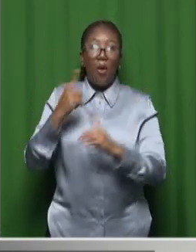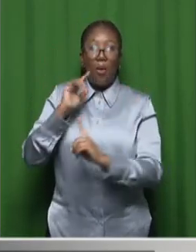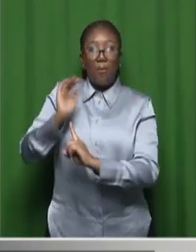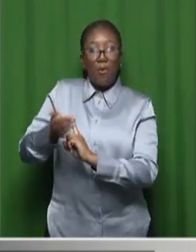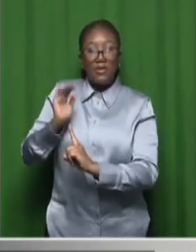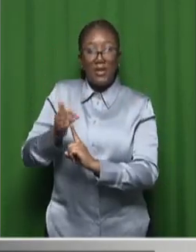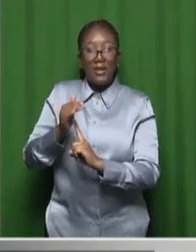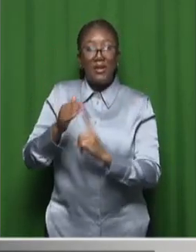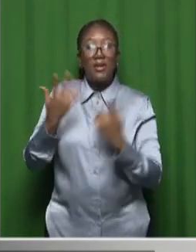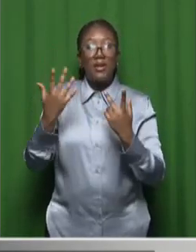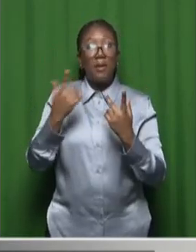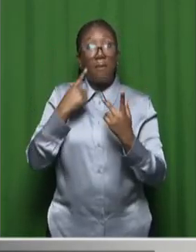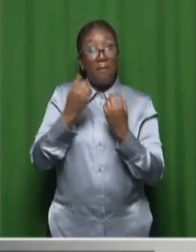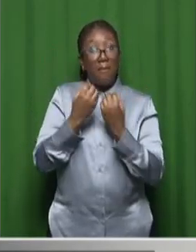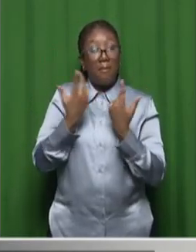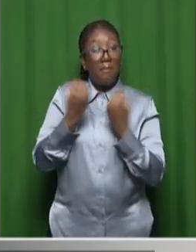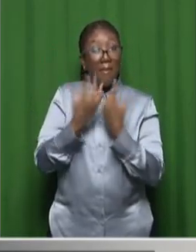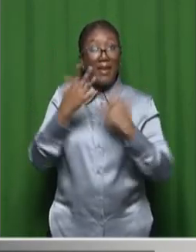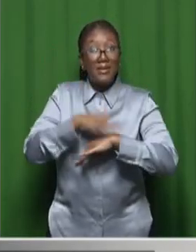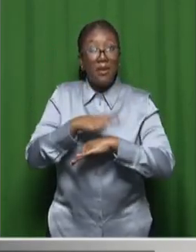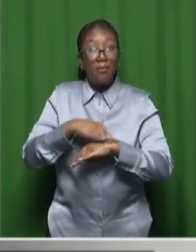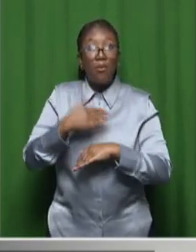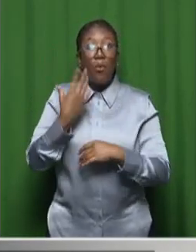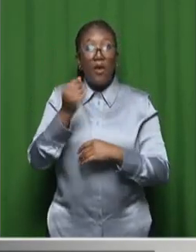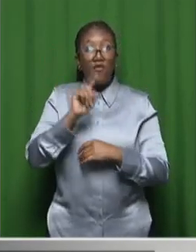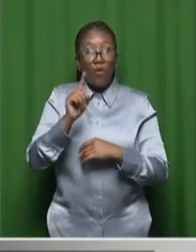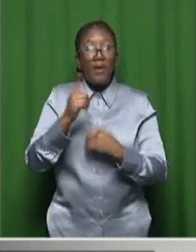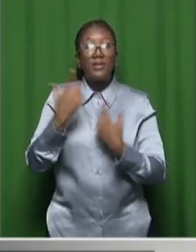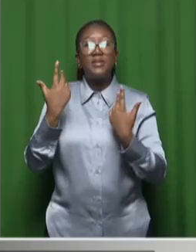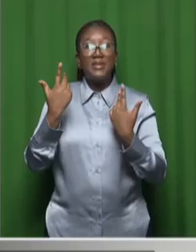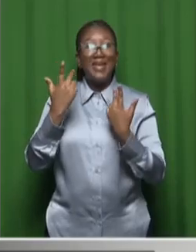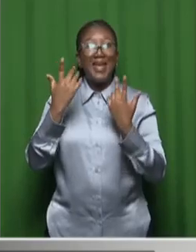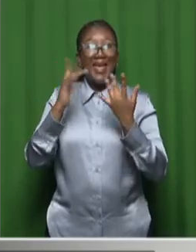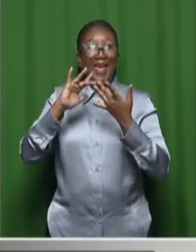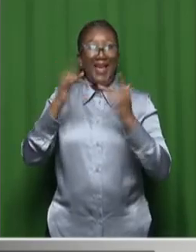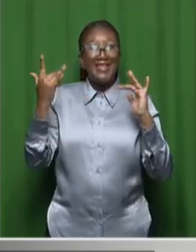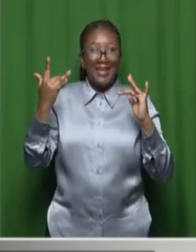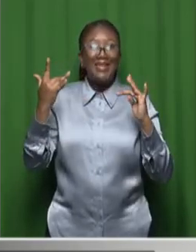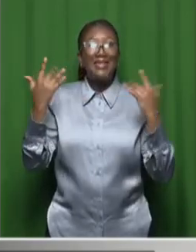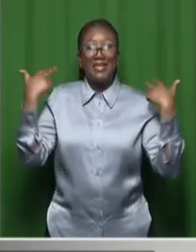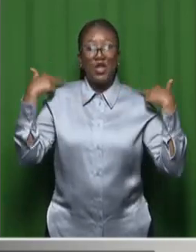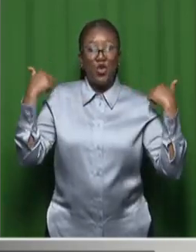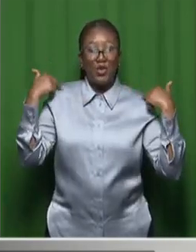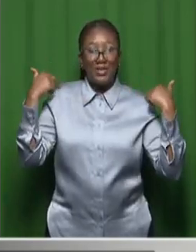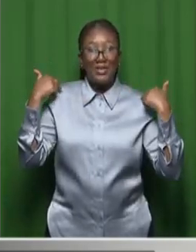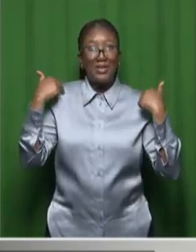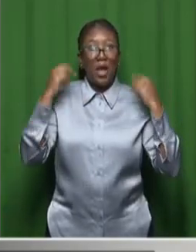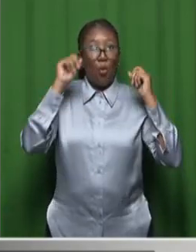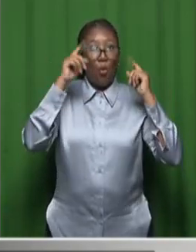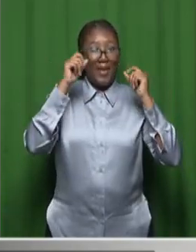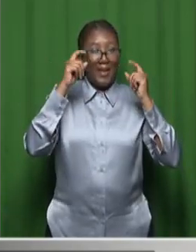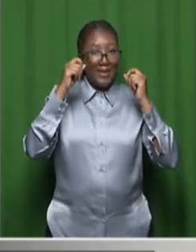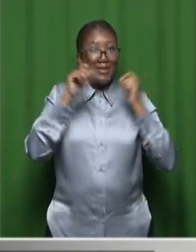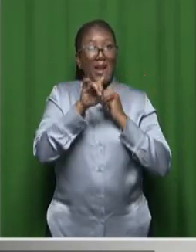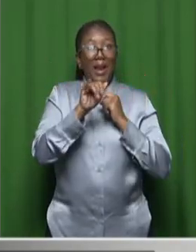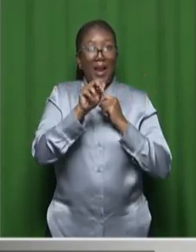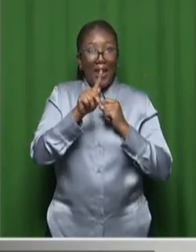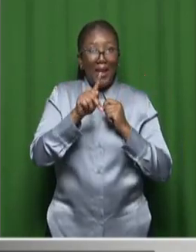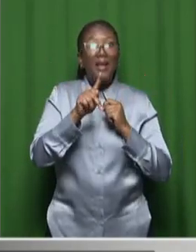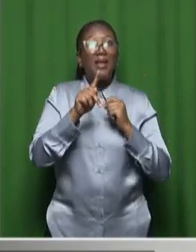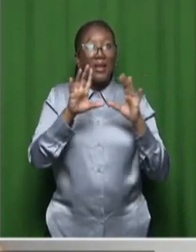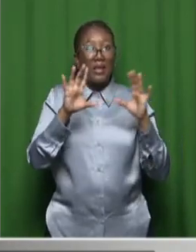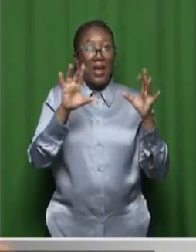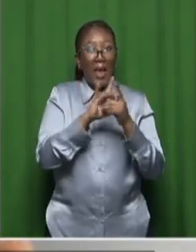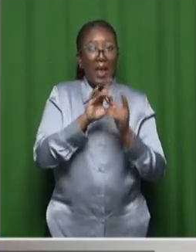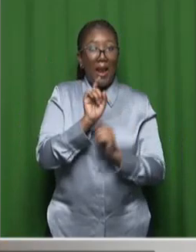what we call a cybersecurity awareness website link or whatever the case may be, or department.